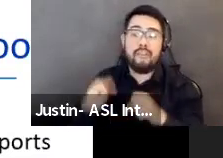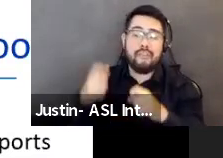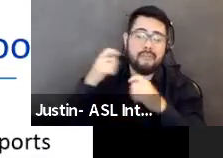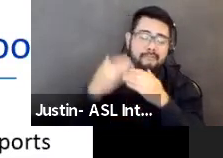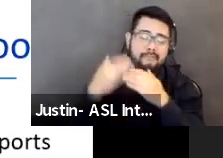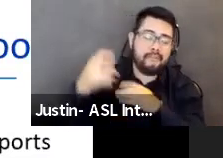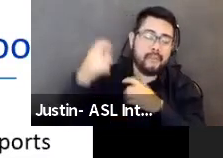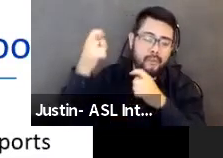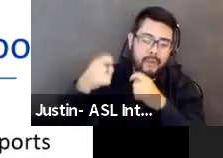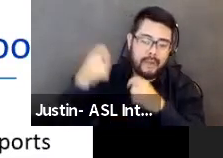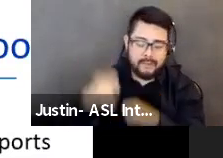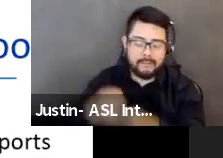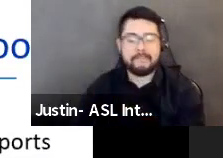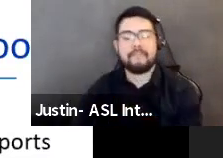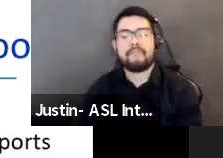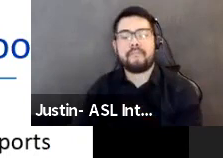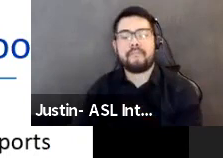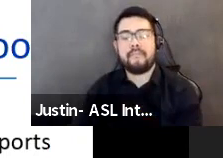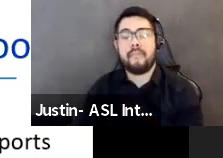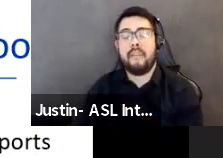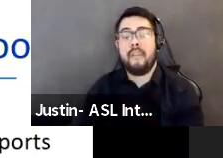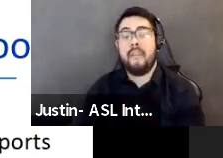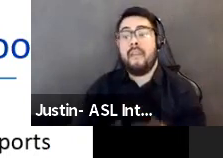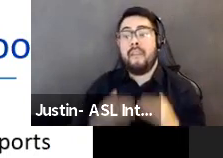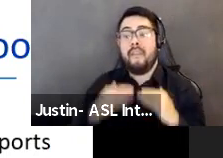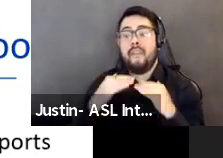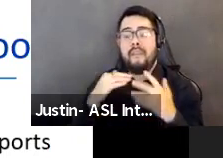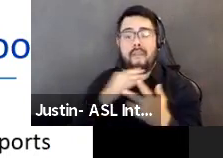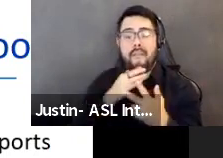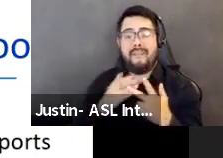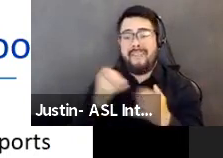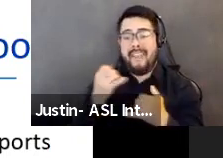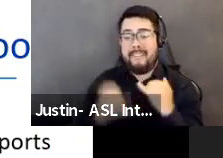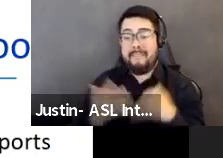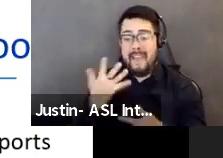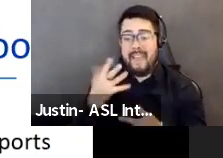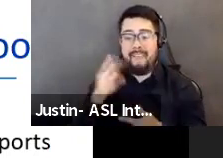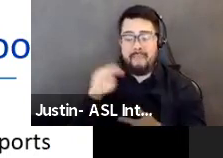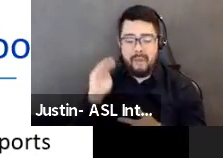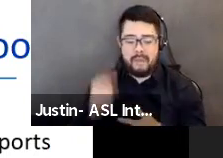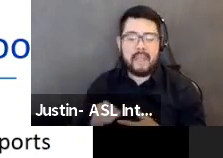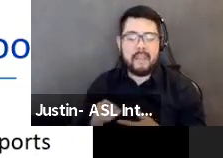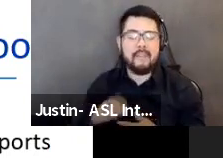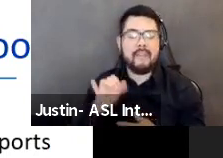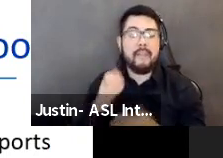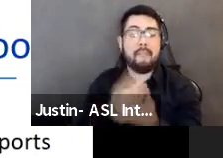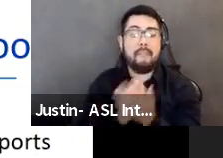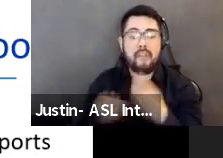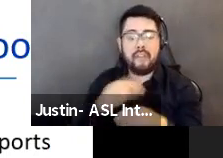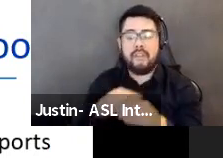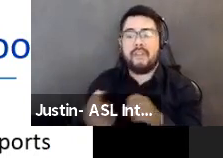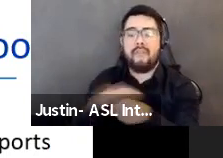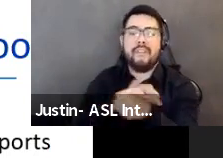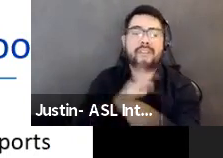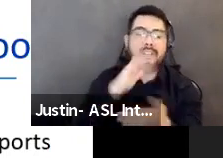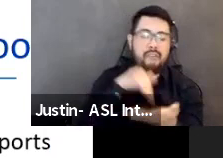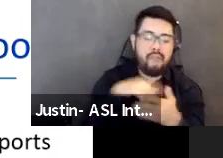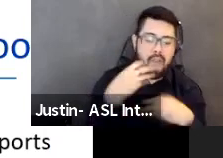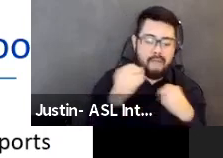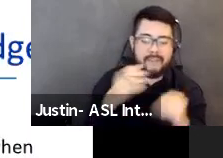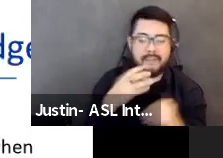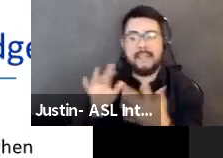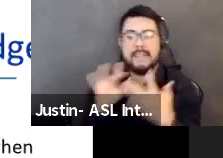into school buildings the remaining less than five percent of the cps operating budget covers the central office and network